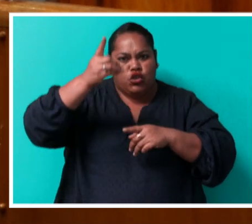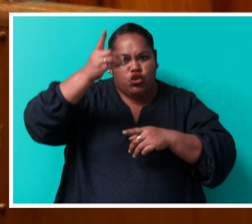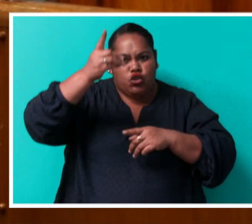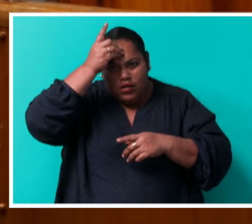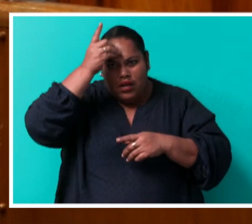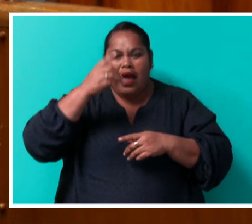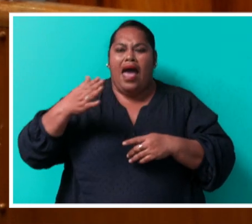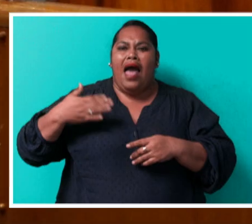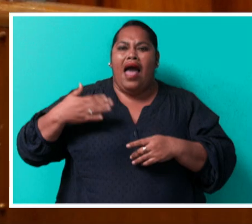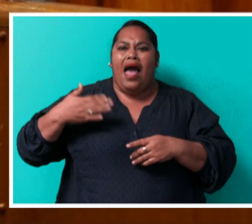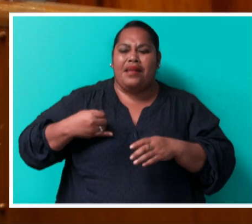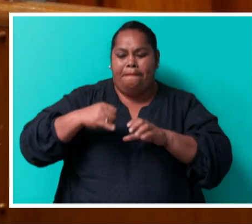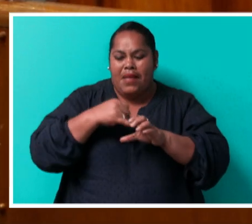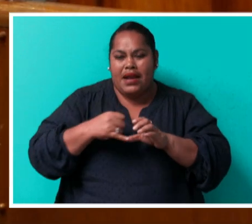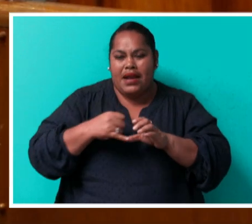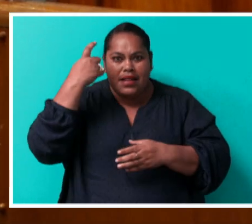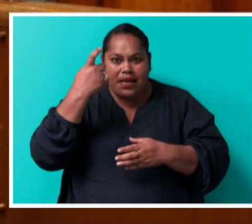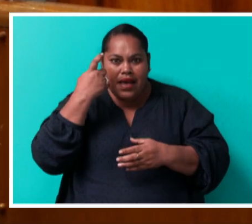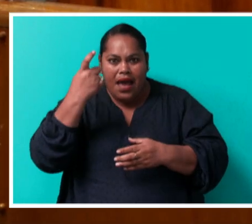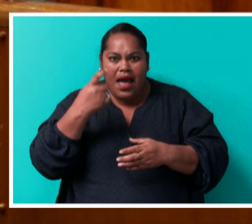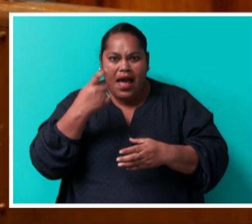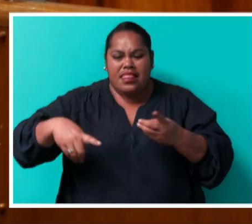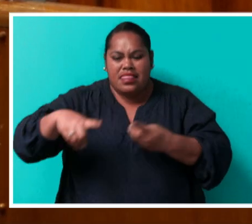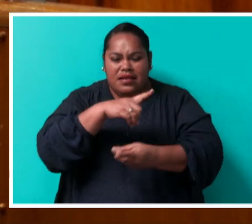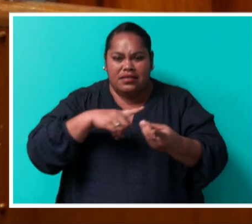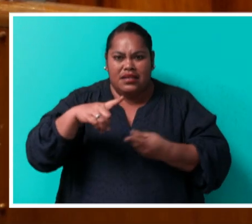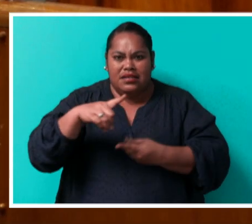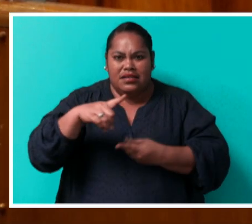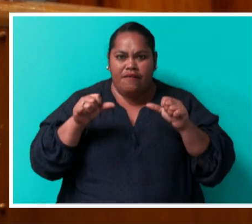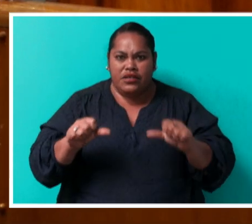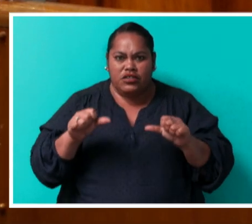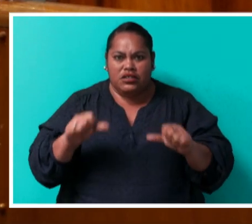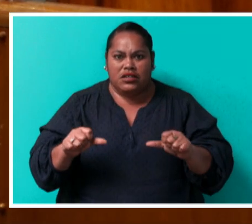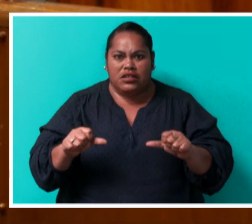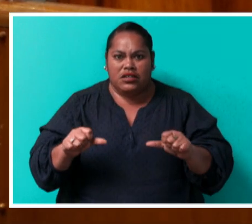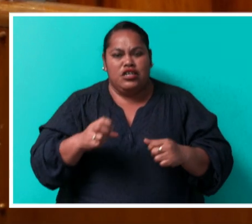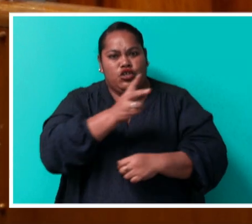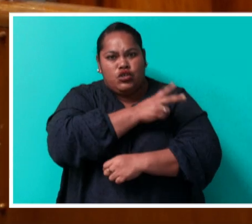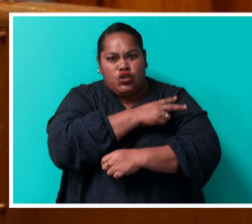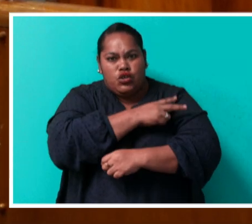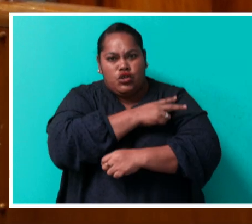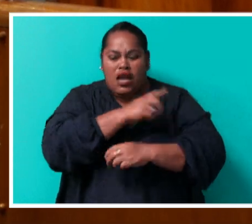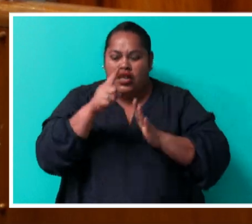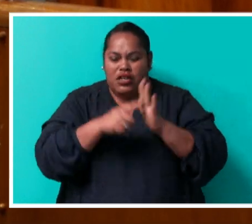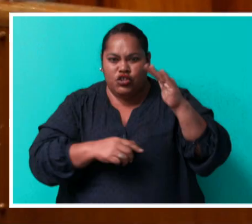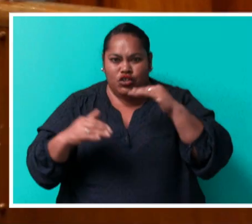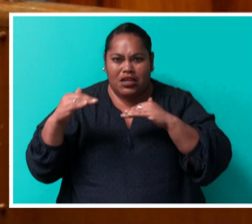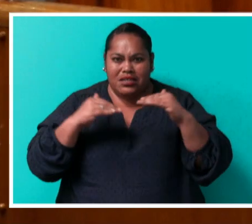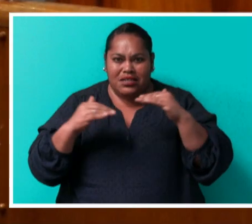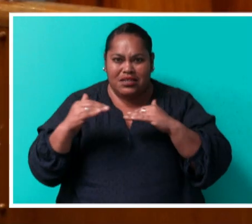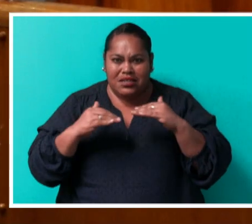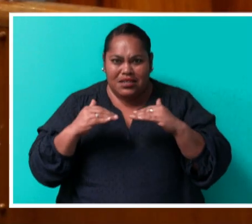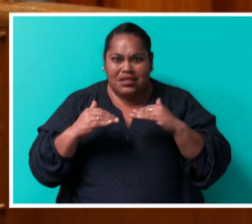health and medical care, disaster prevention, security, justice, sports